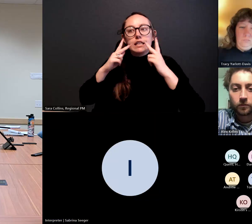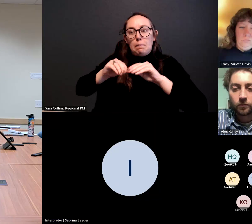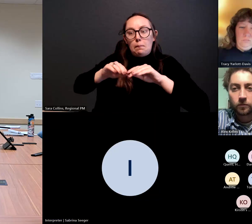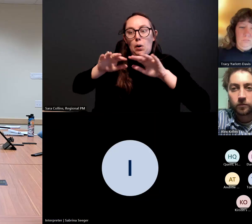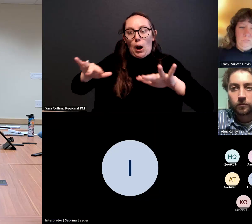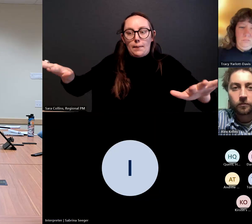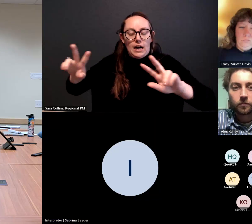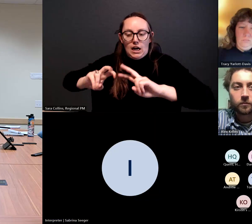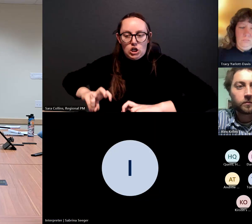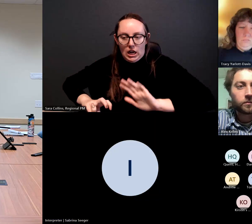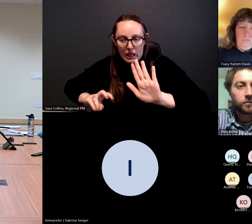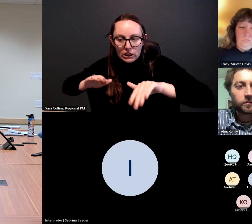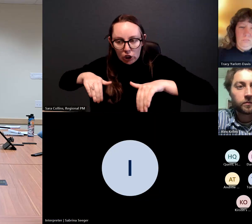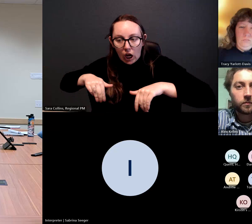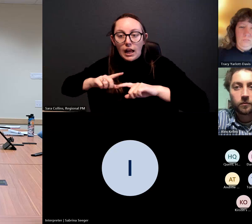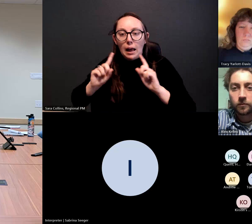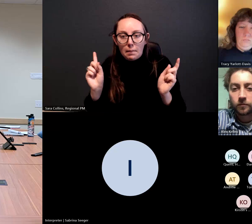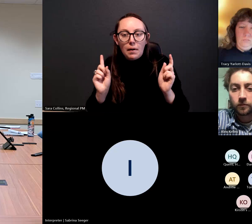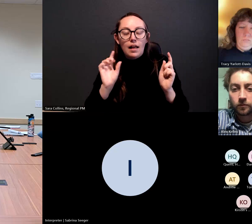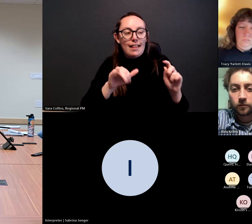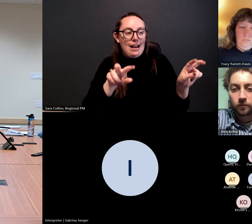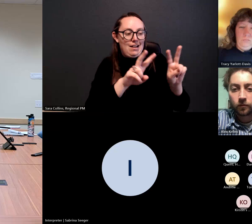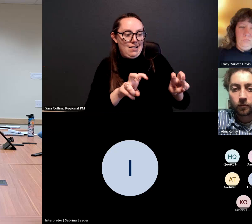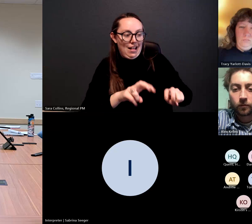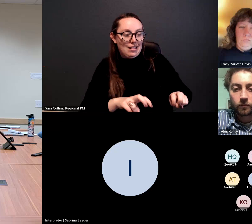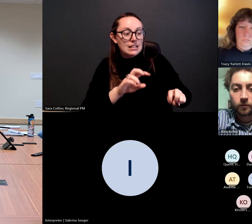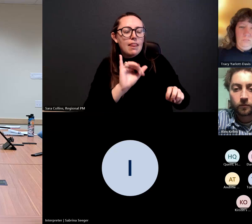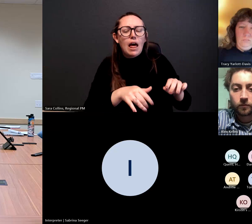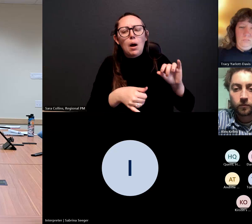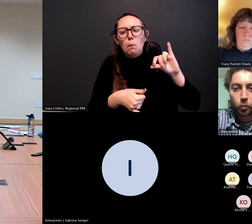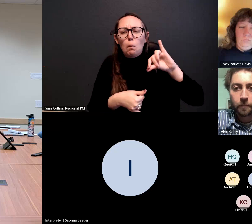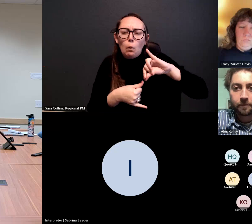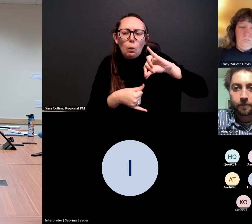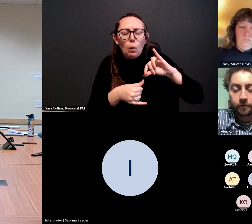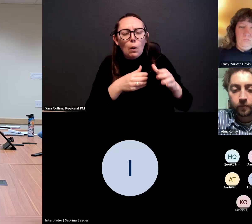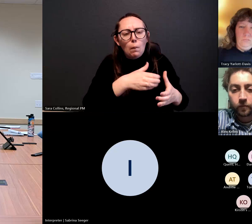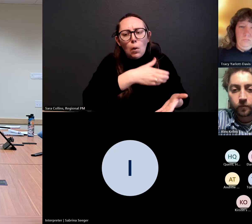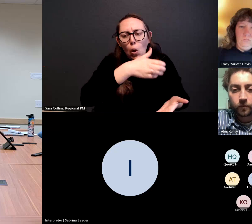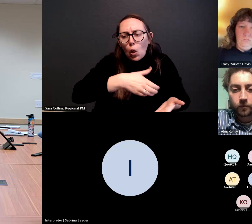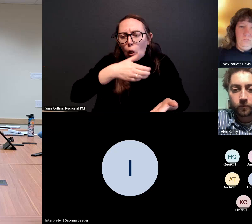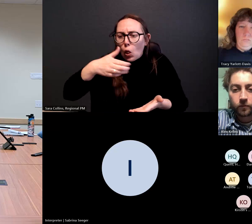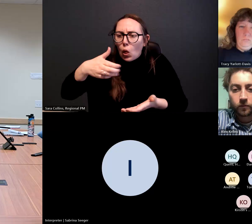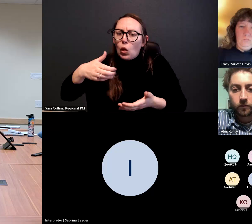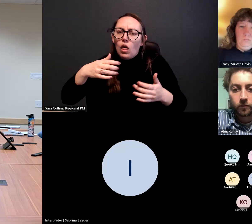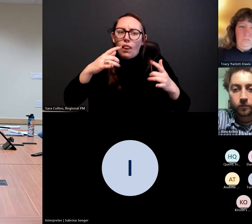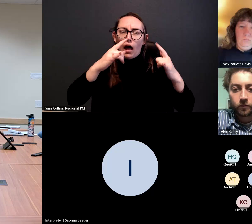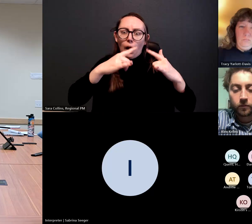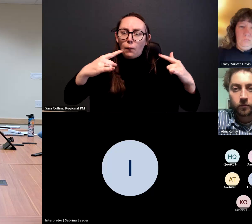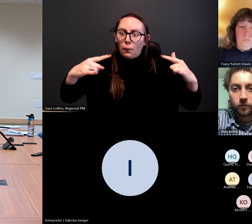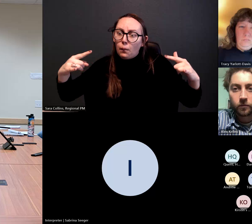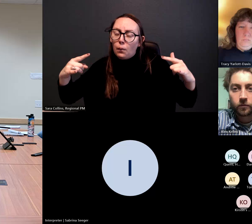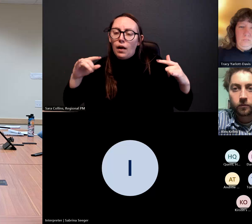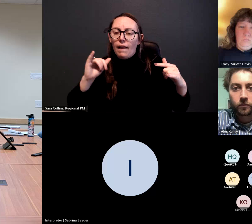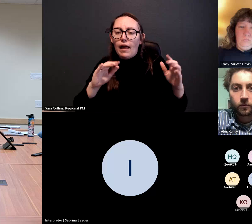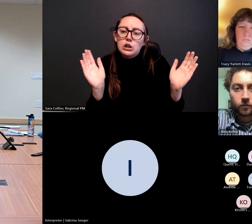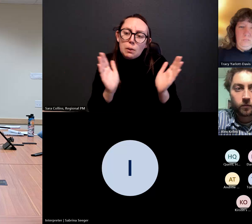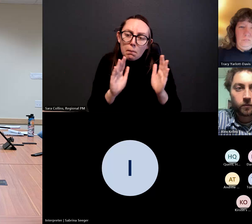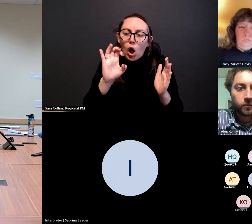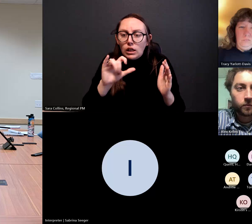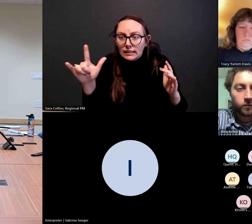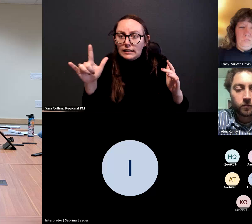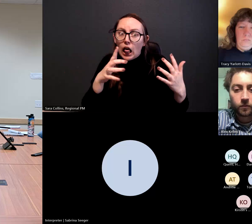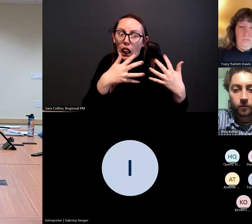many lower poles in a small cell arrangement, I think is a smart idea and could work